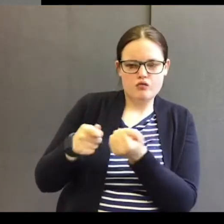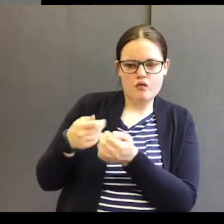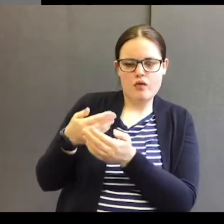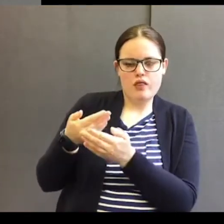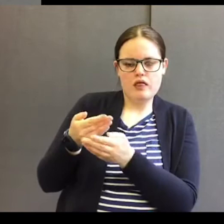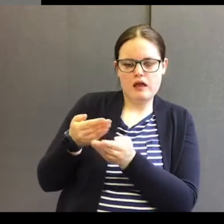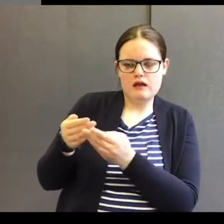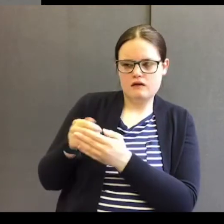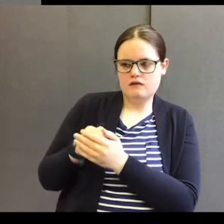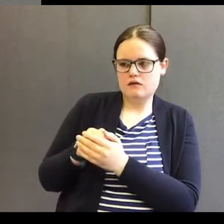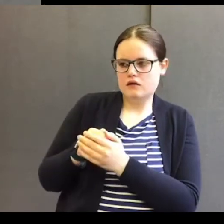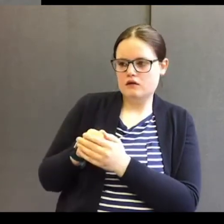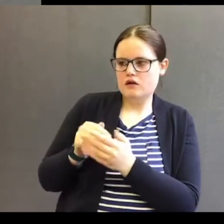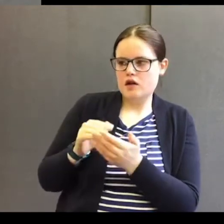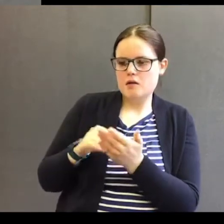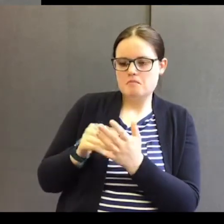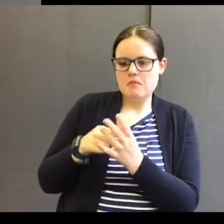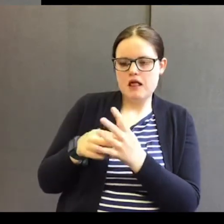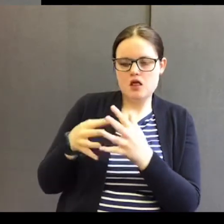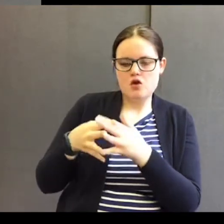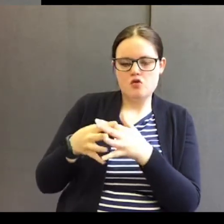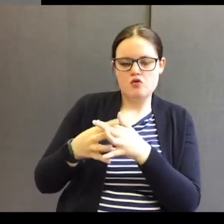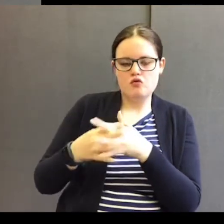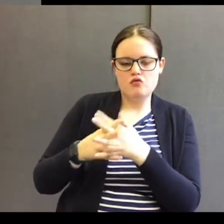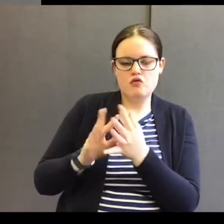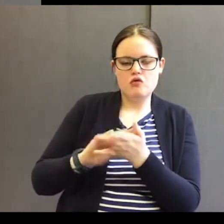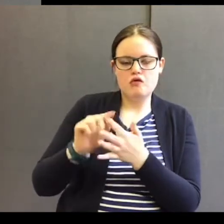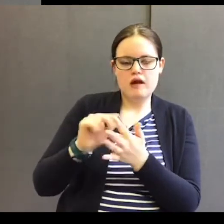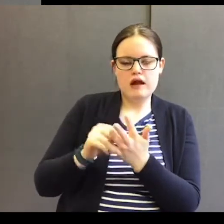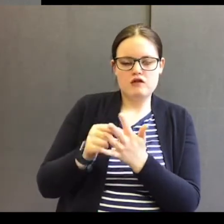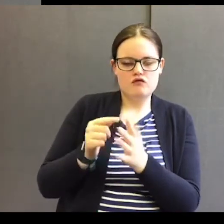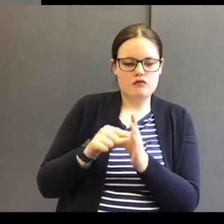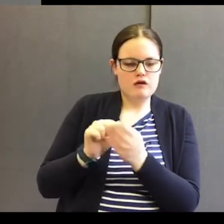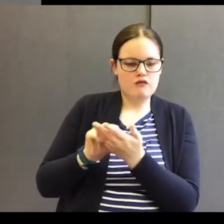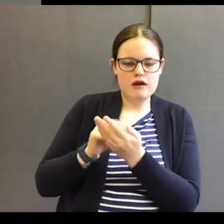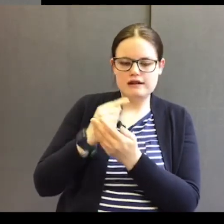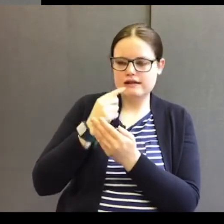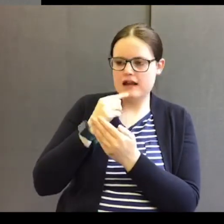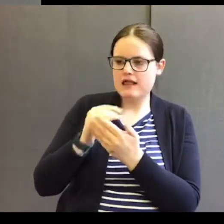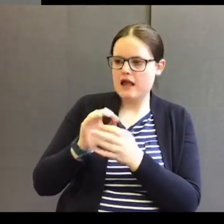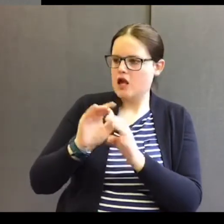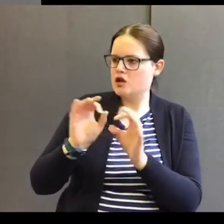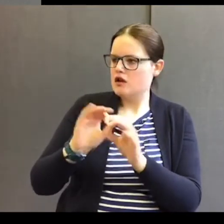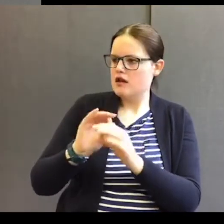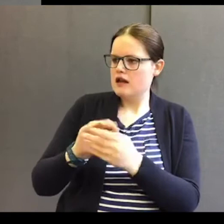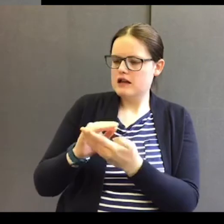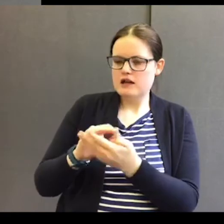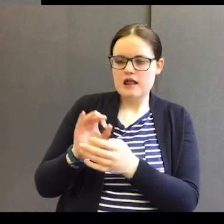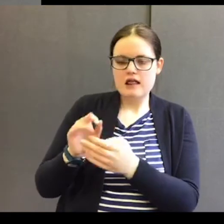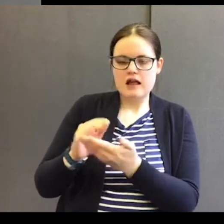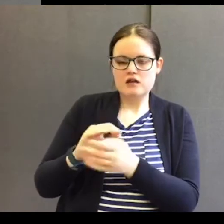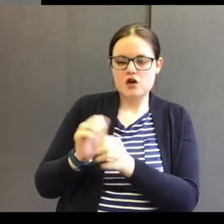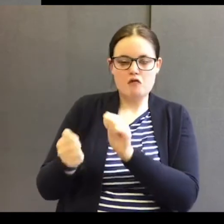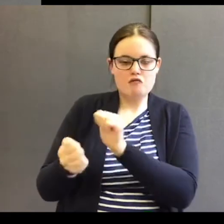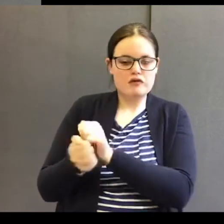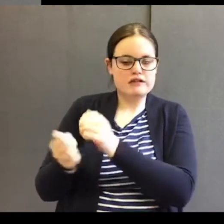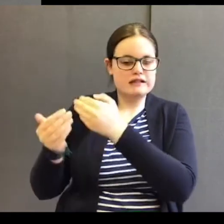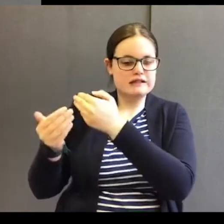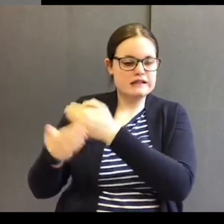brought them forth. Well, Matthew Henry says on this verse, there is no prison so